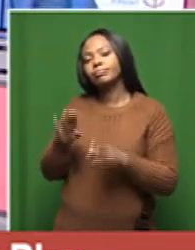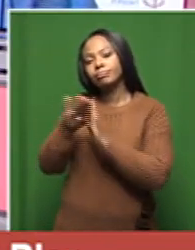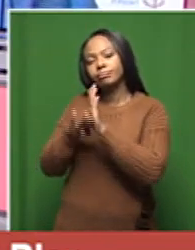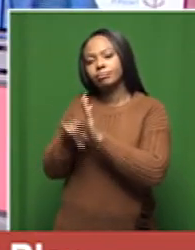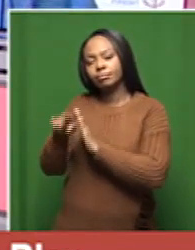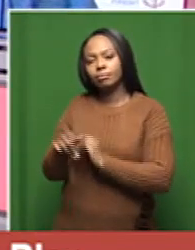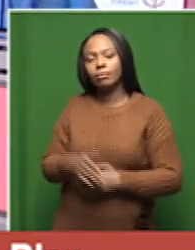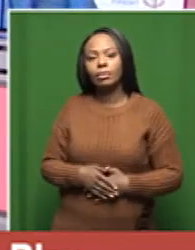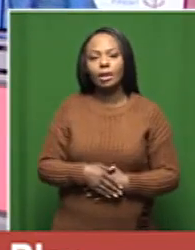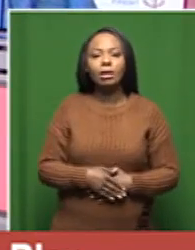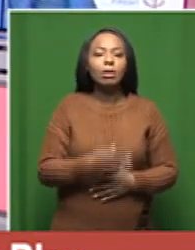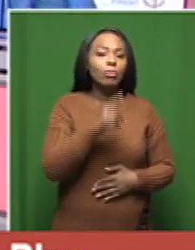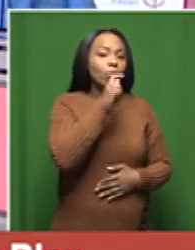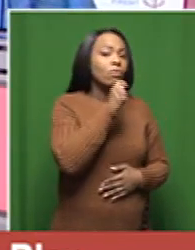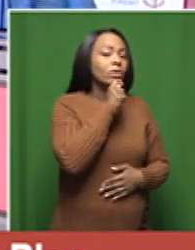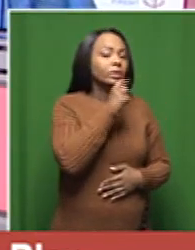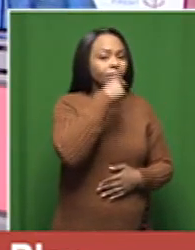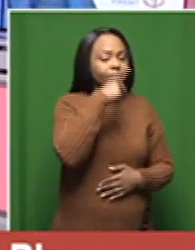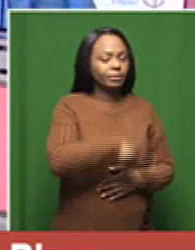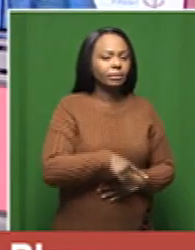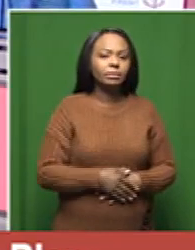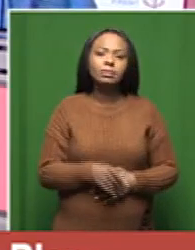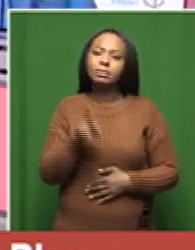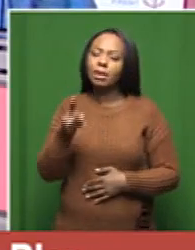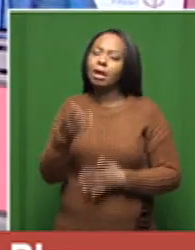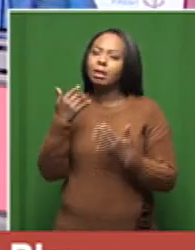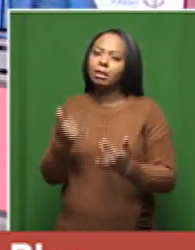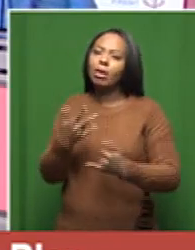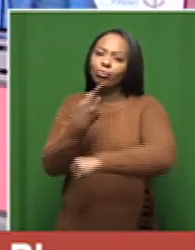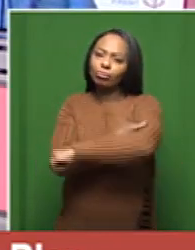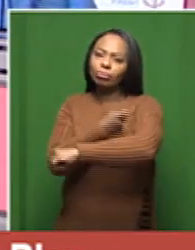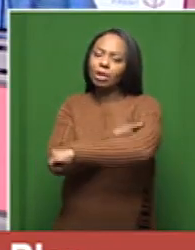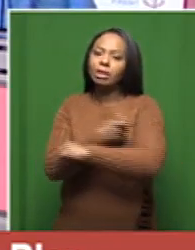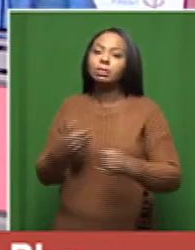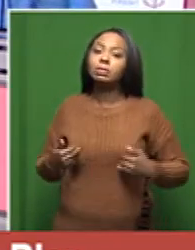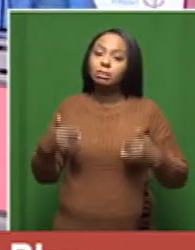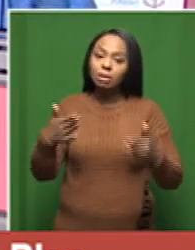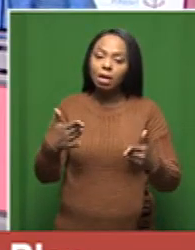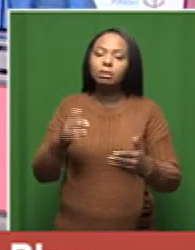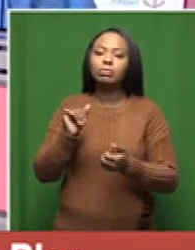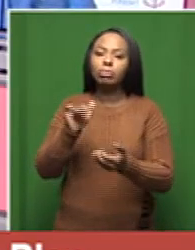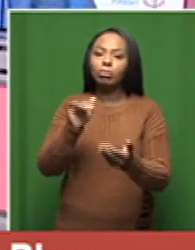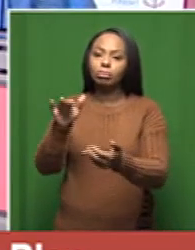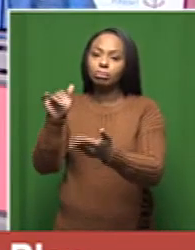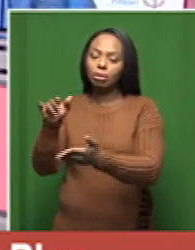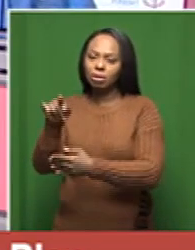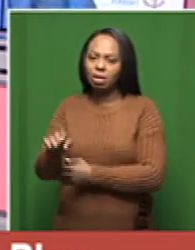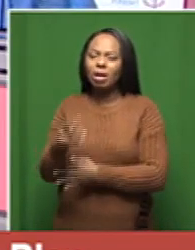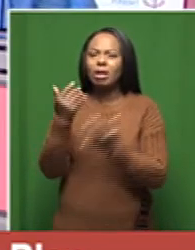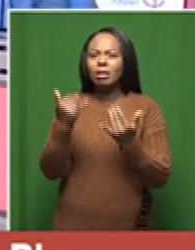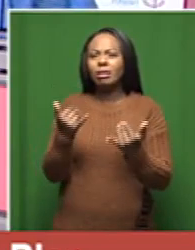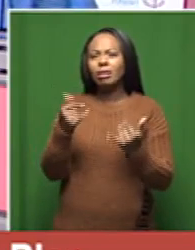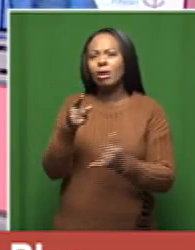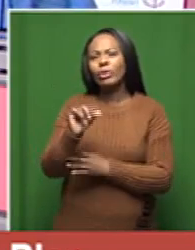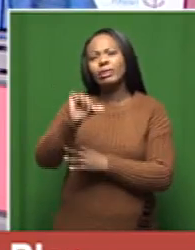this vaccination rollout was spoken about and it began, I think there's been great anticipation of when we will